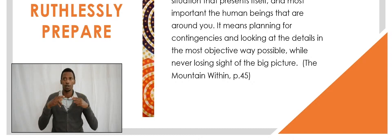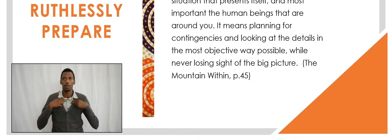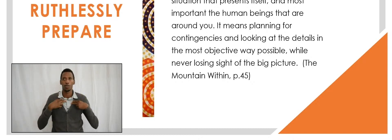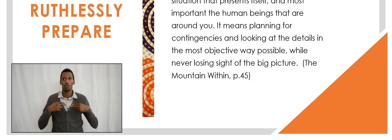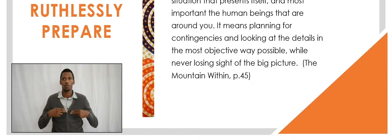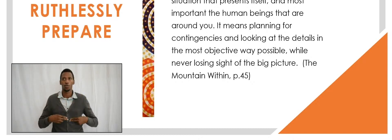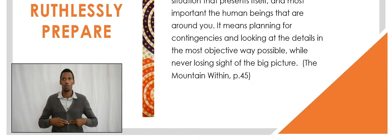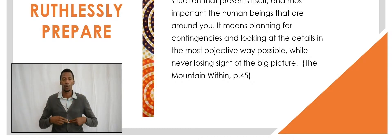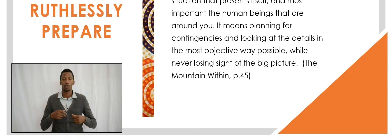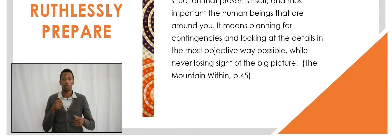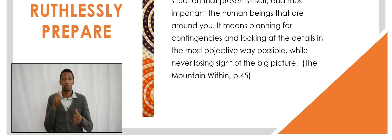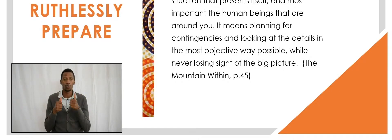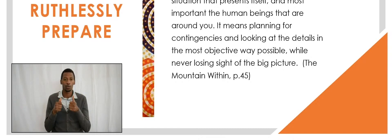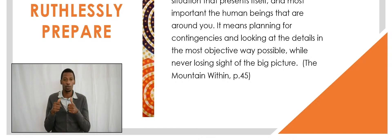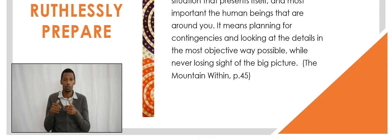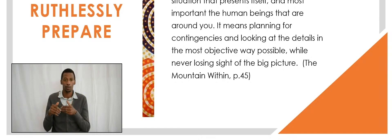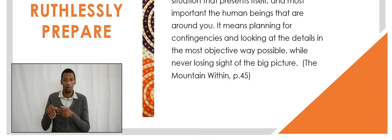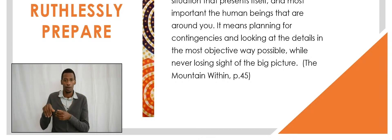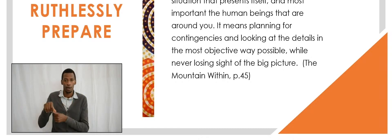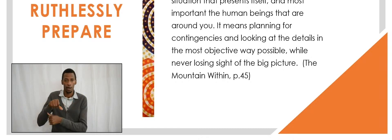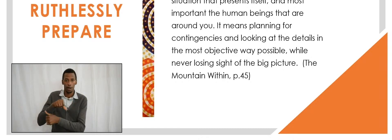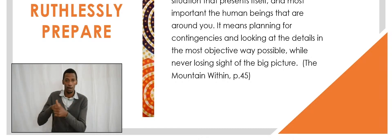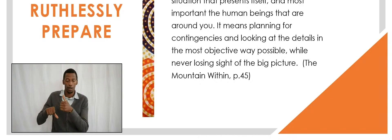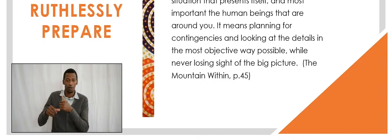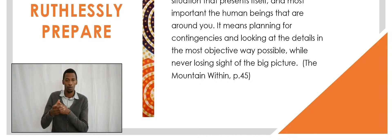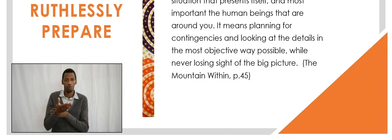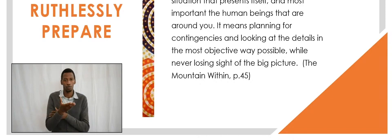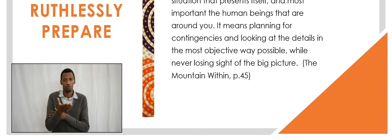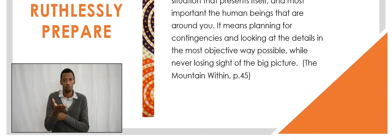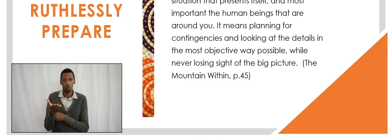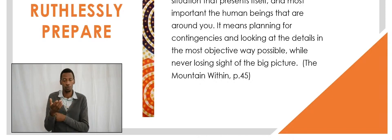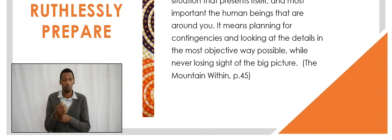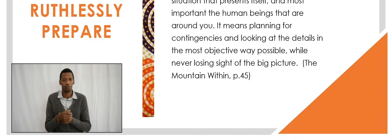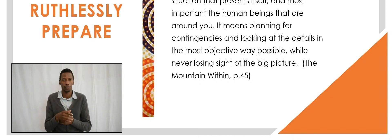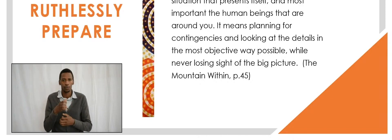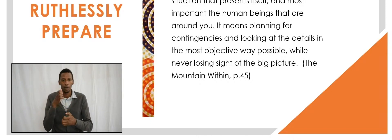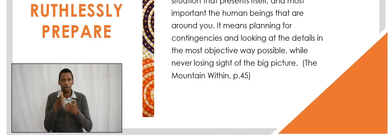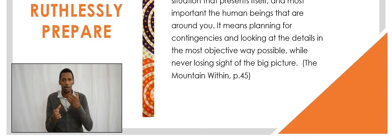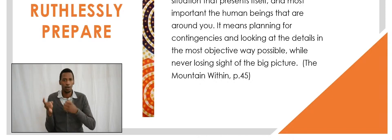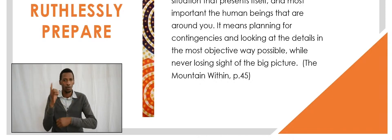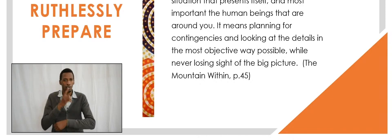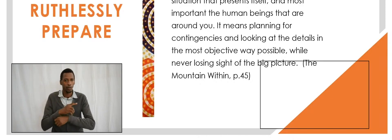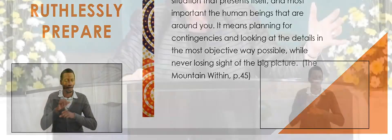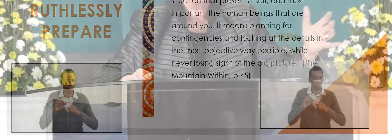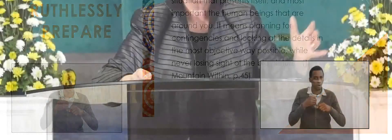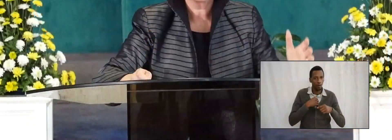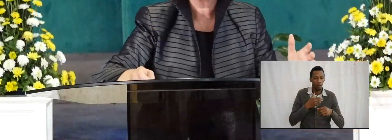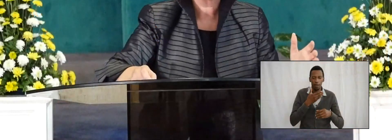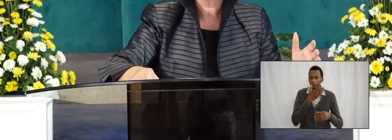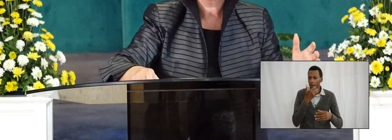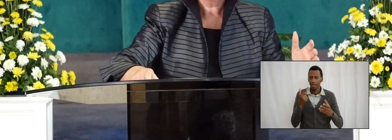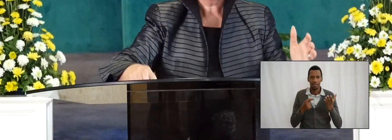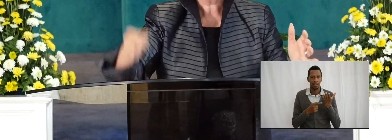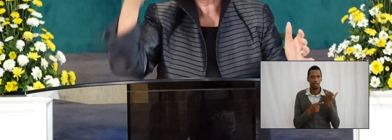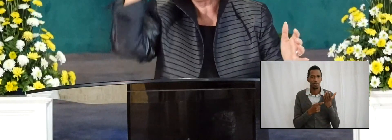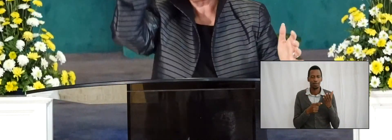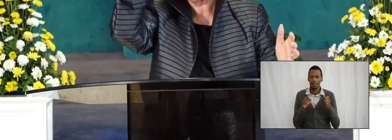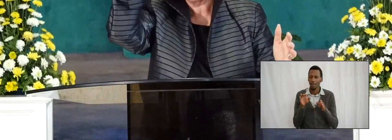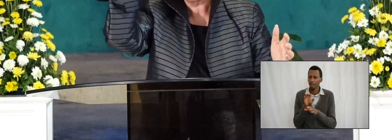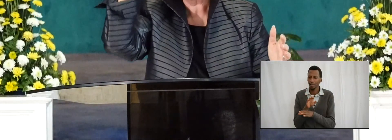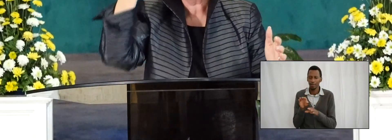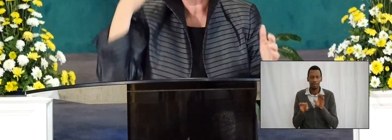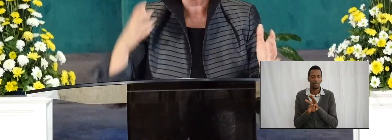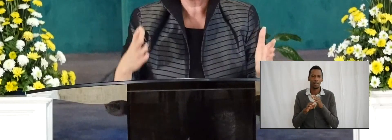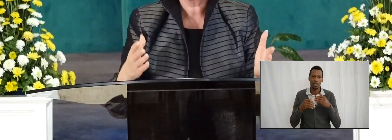that are around you." At the end of the day, you can have the best technology, you can have everything under the sun, you can